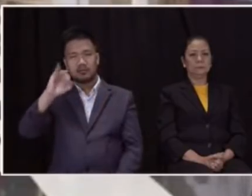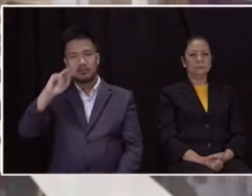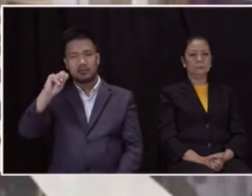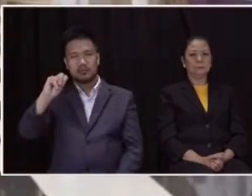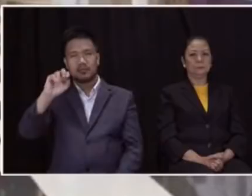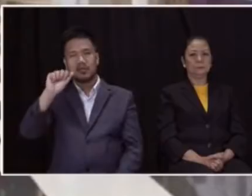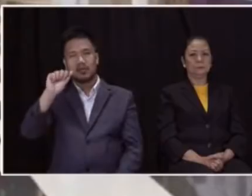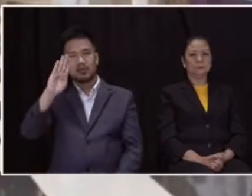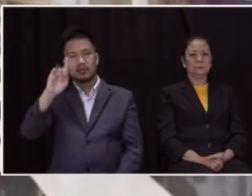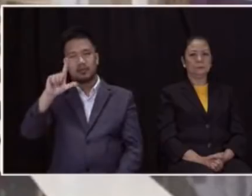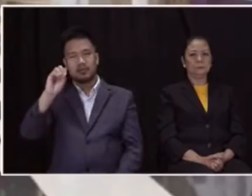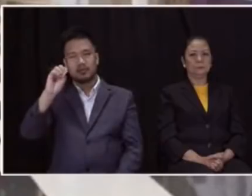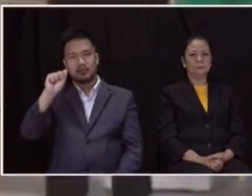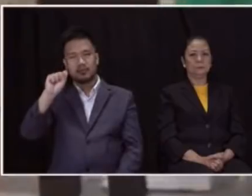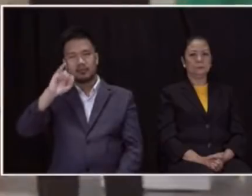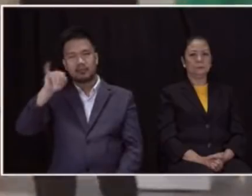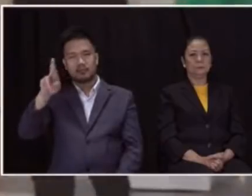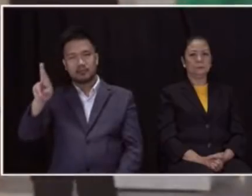Authority.